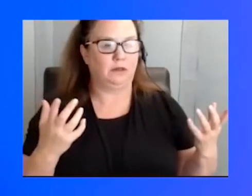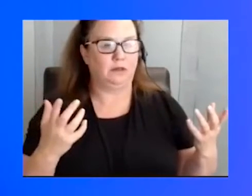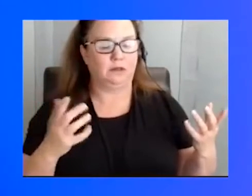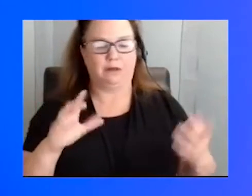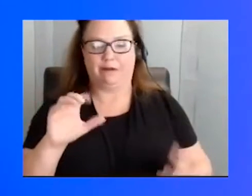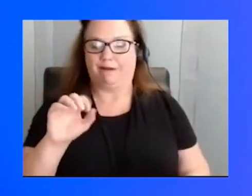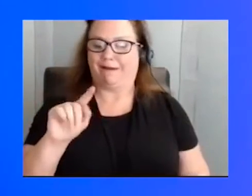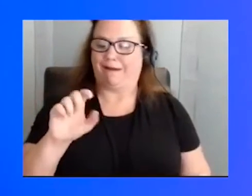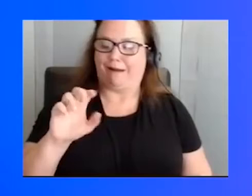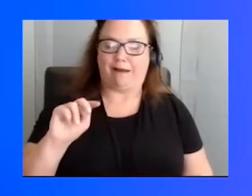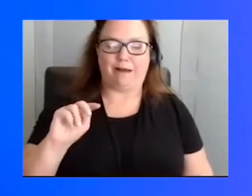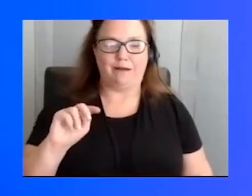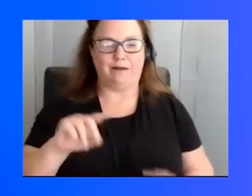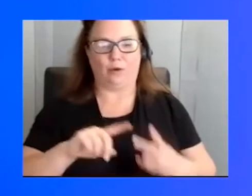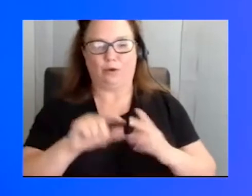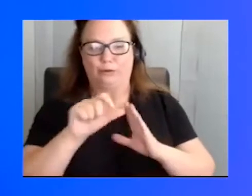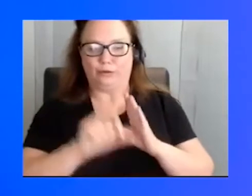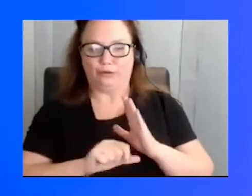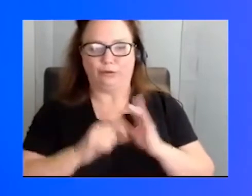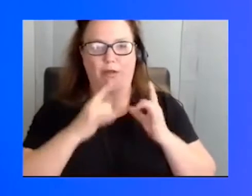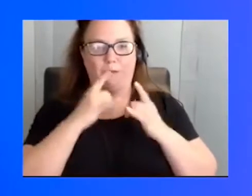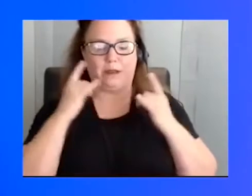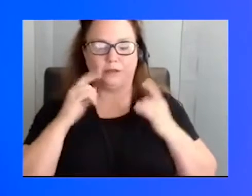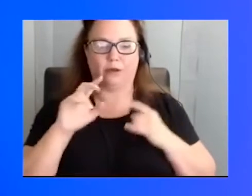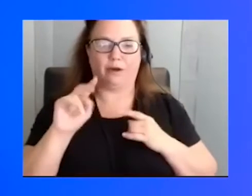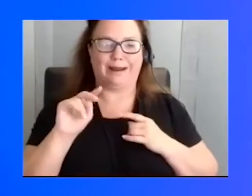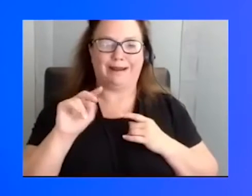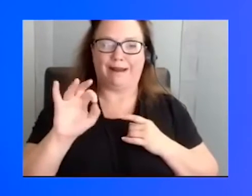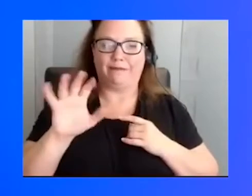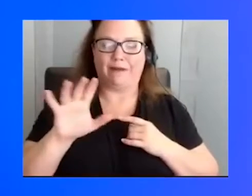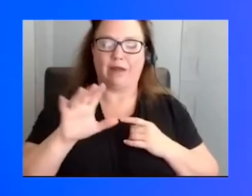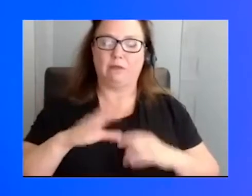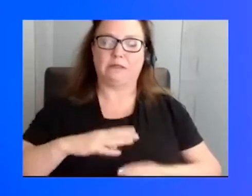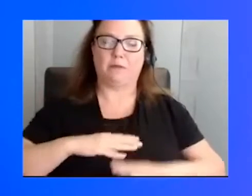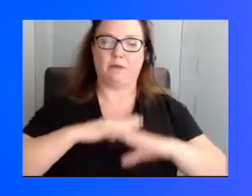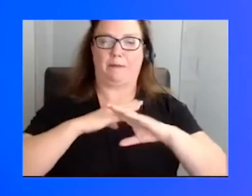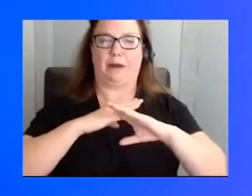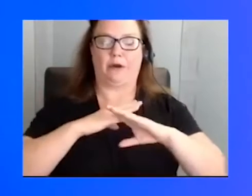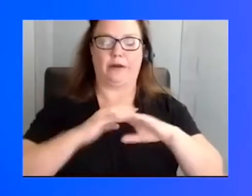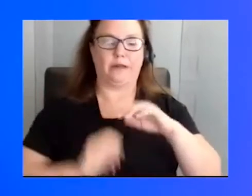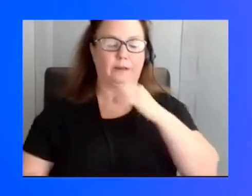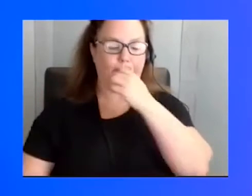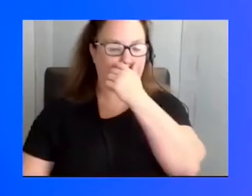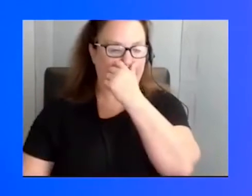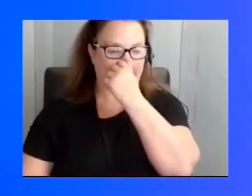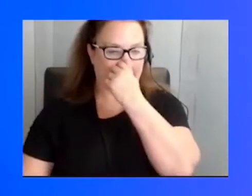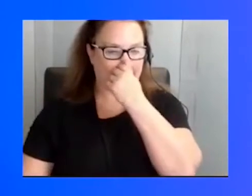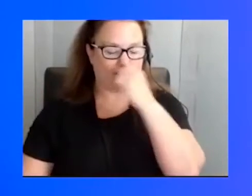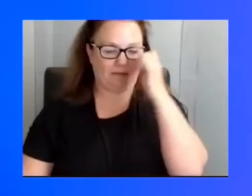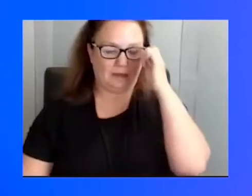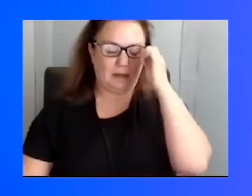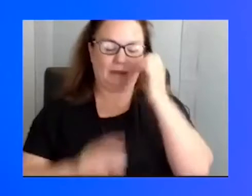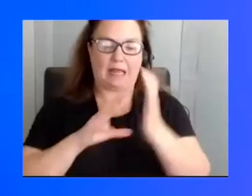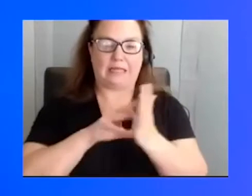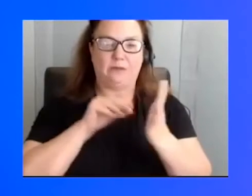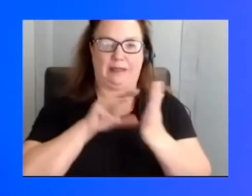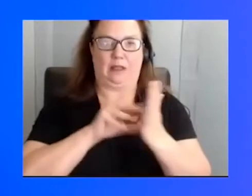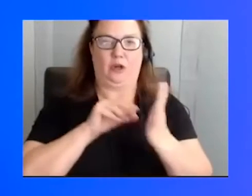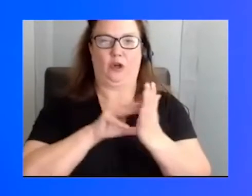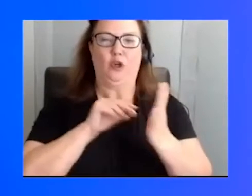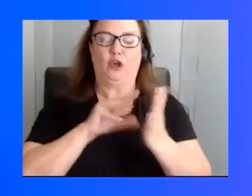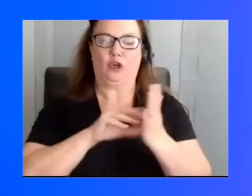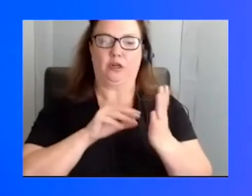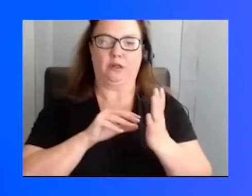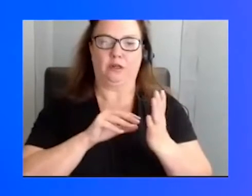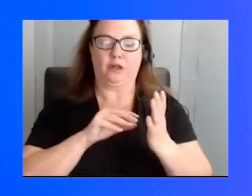or surgical mask or even N95, was to provide a barrier. But we also learned, as our knowledge evolved, that you do get a